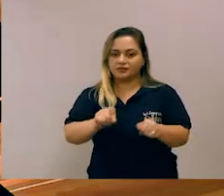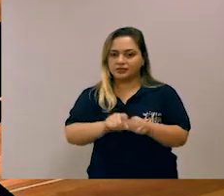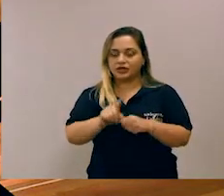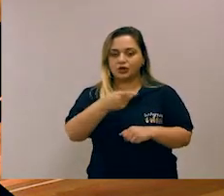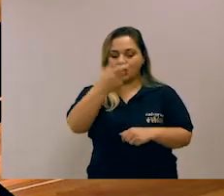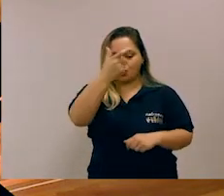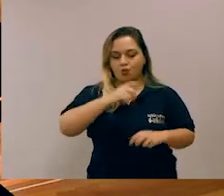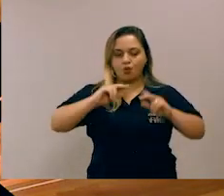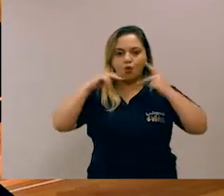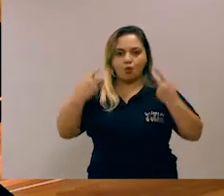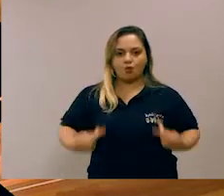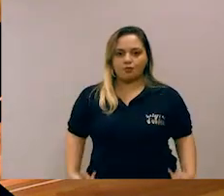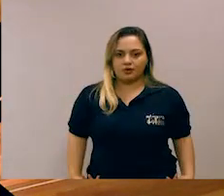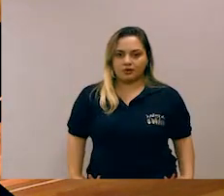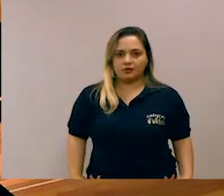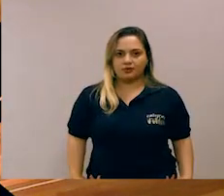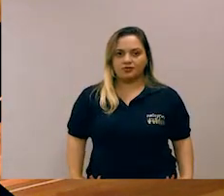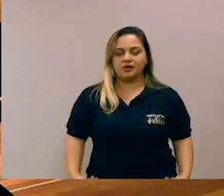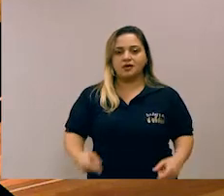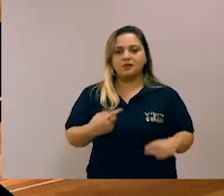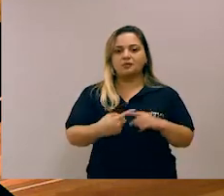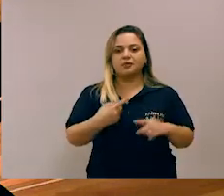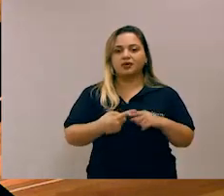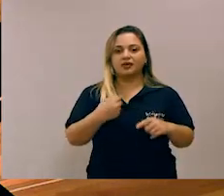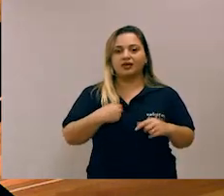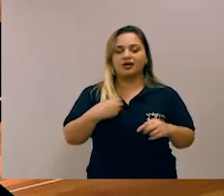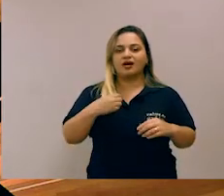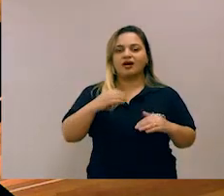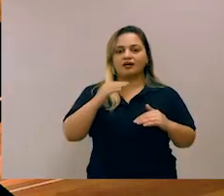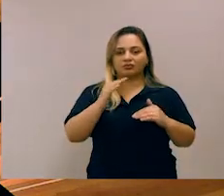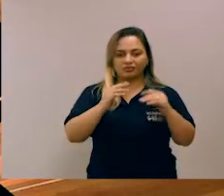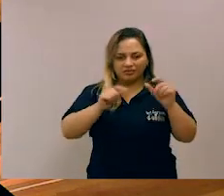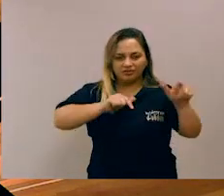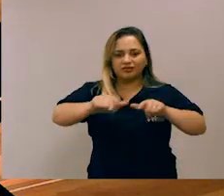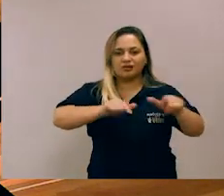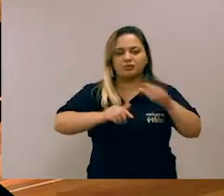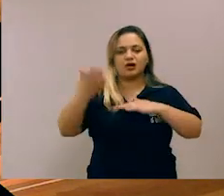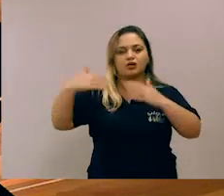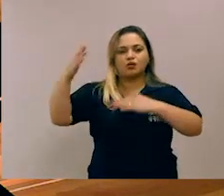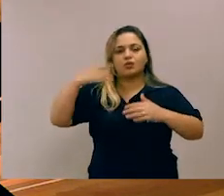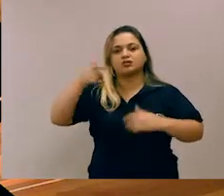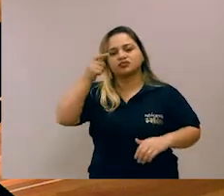bureaucrat and that function that was repetitive,